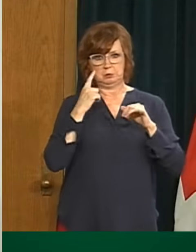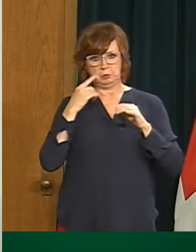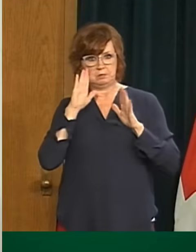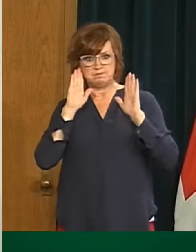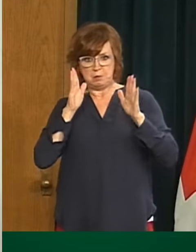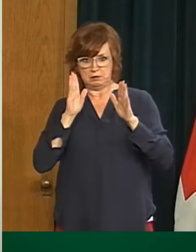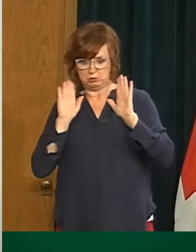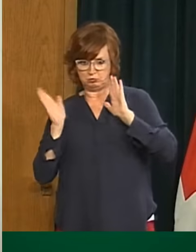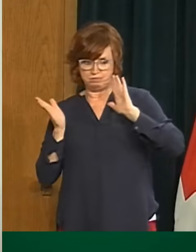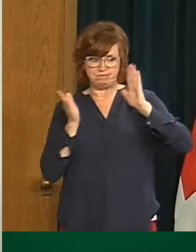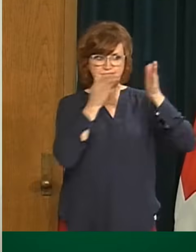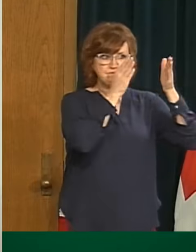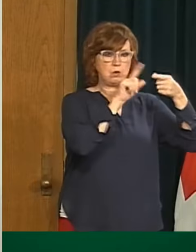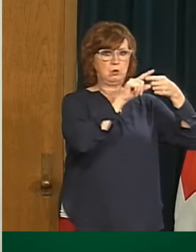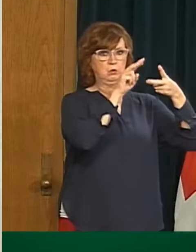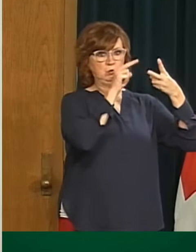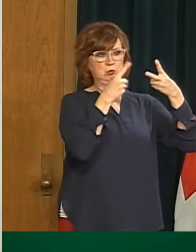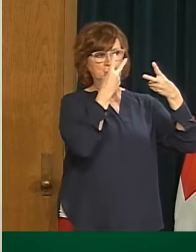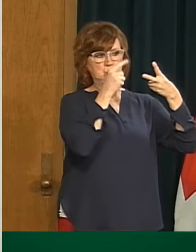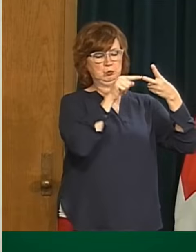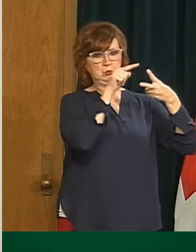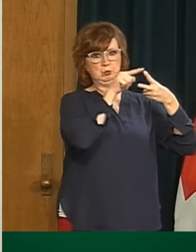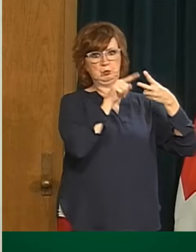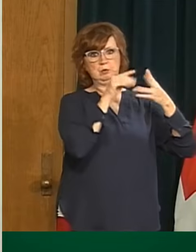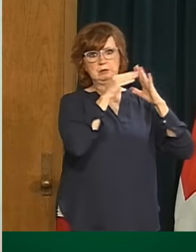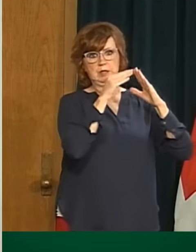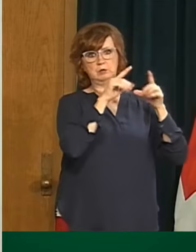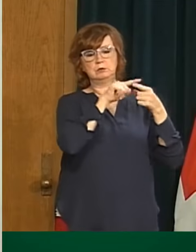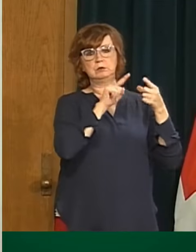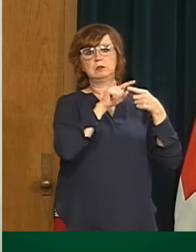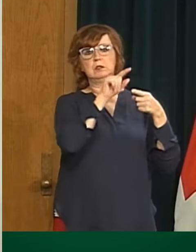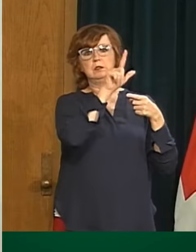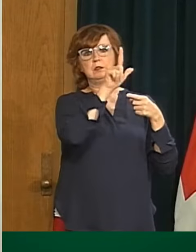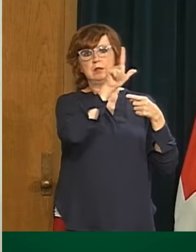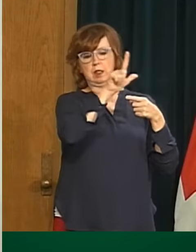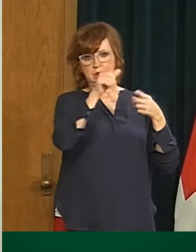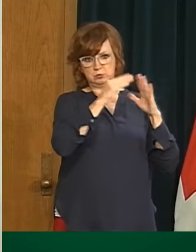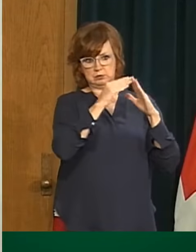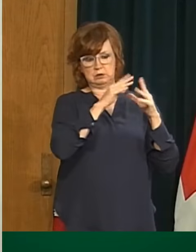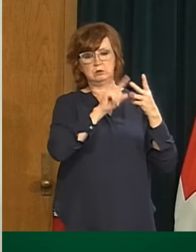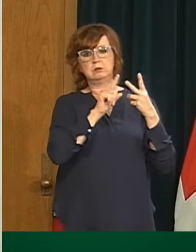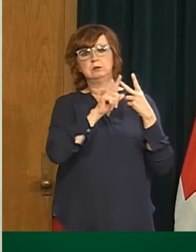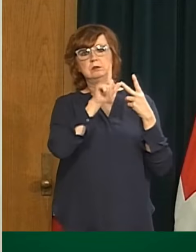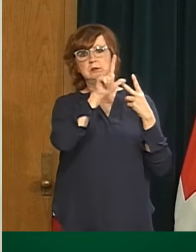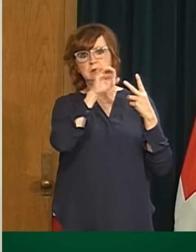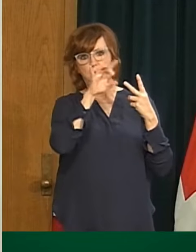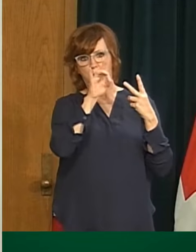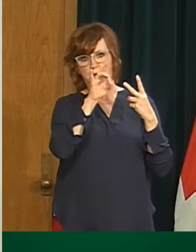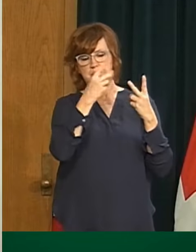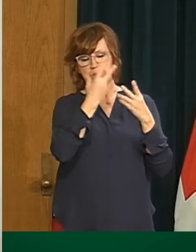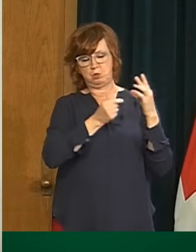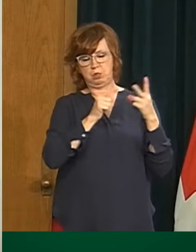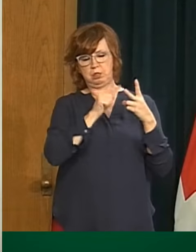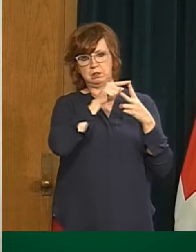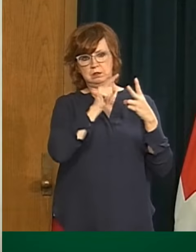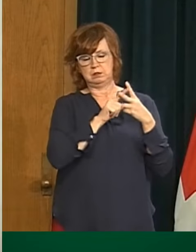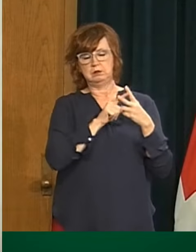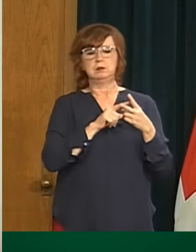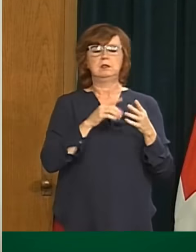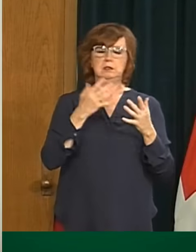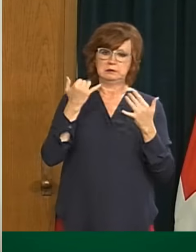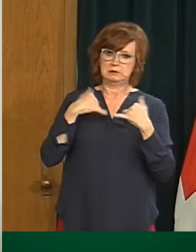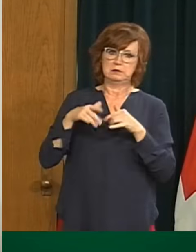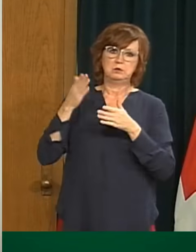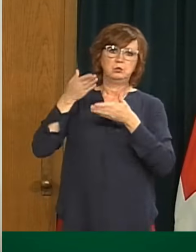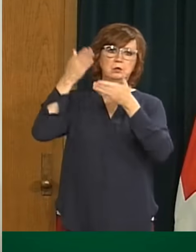northern Saskatchewan and, a public health order and other steps to limit unnecessary travel within and between